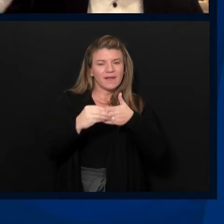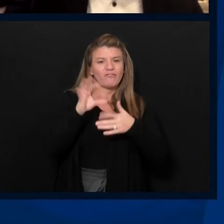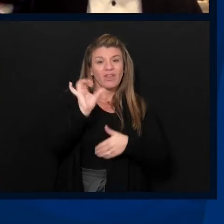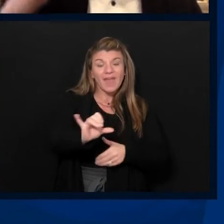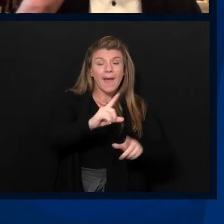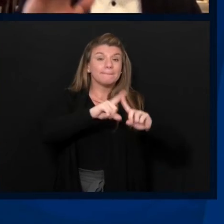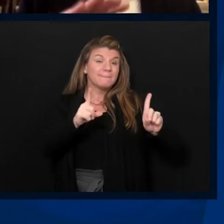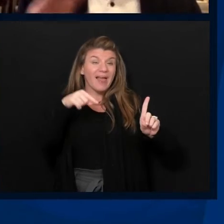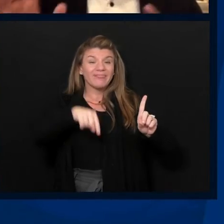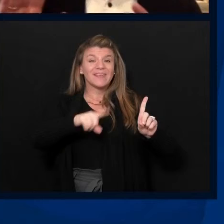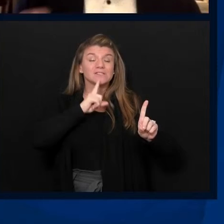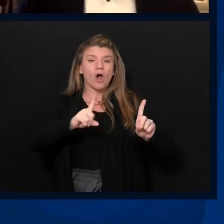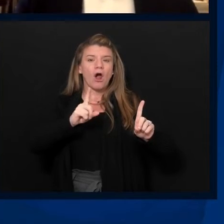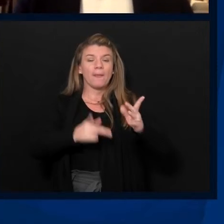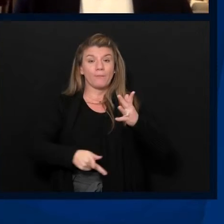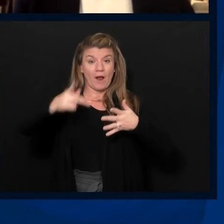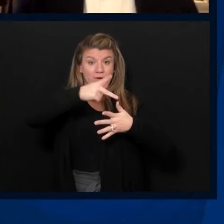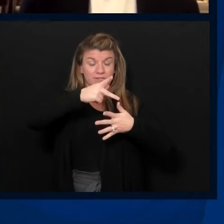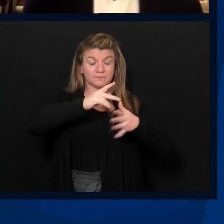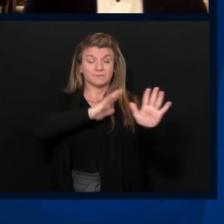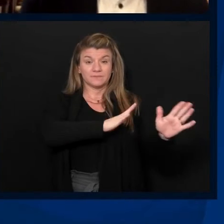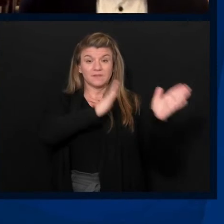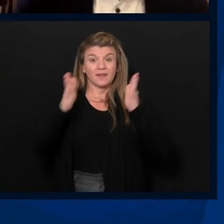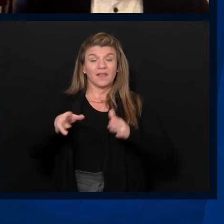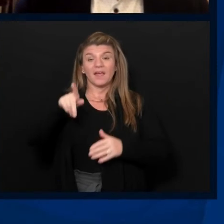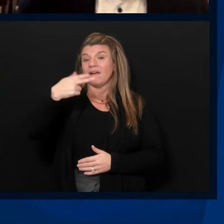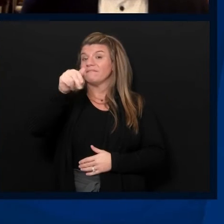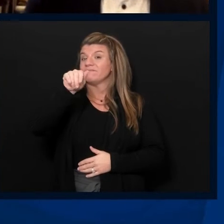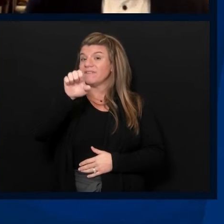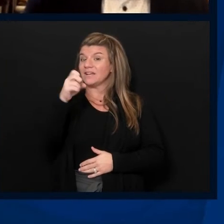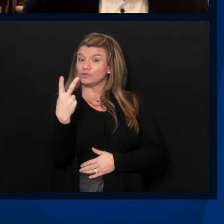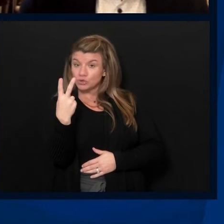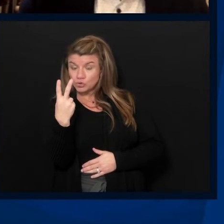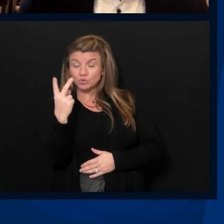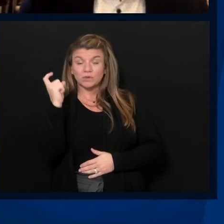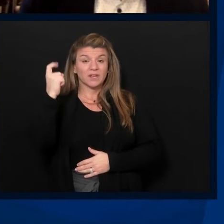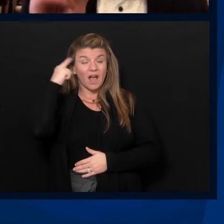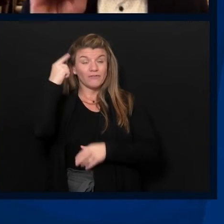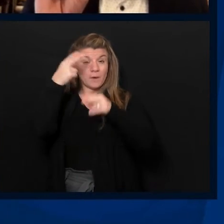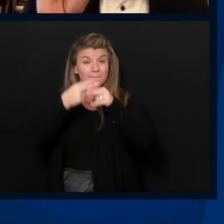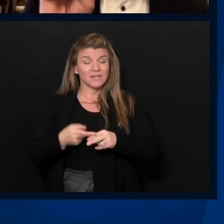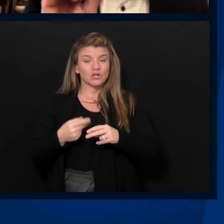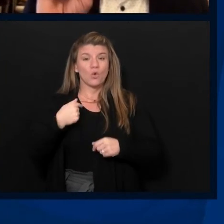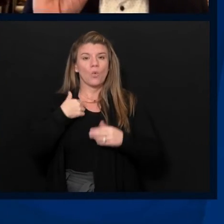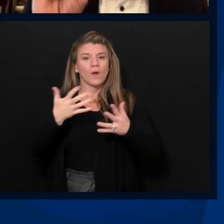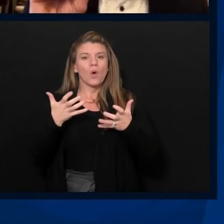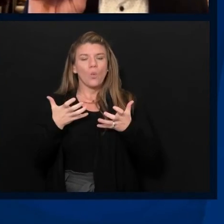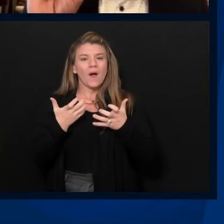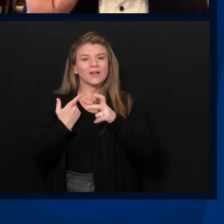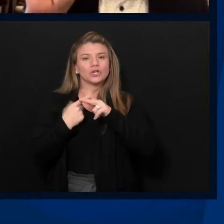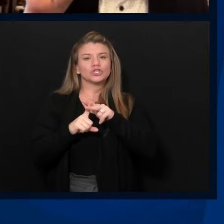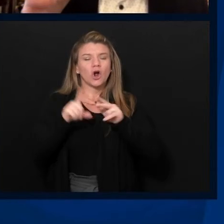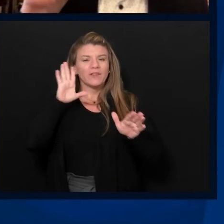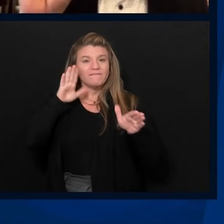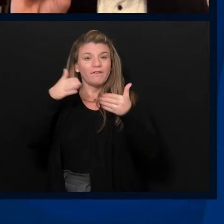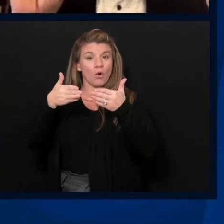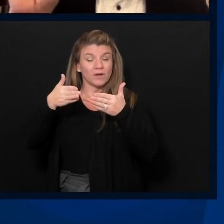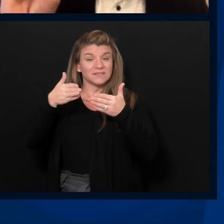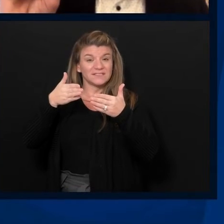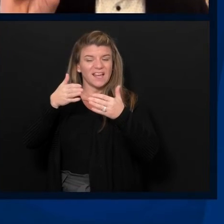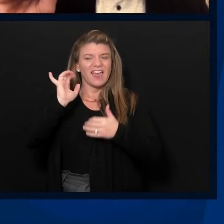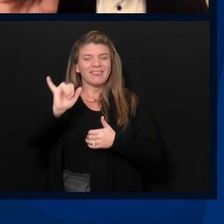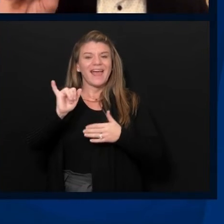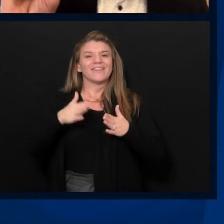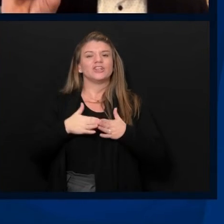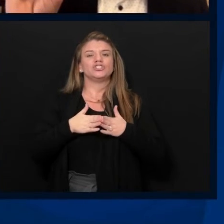but these are the priorities for phase one. Now, phase two, which the governor mentioned, we really want to start them focusing at the